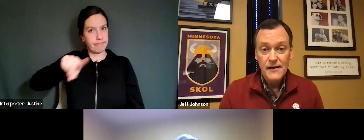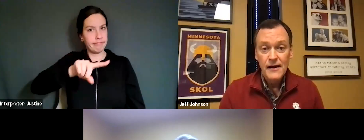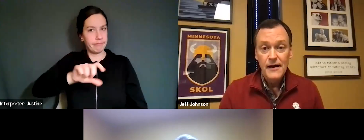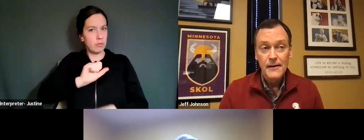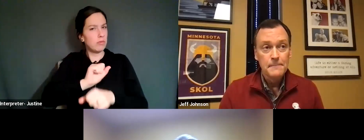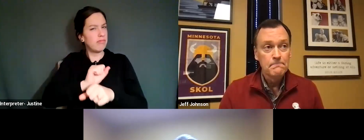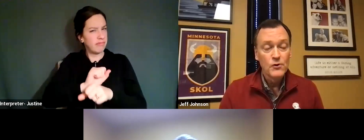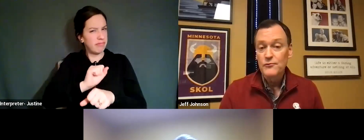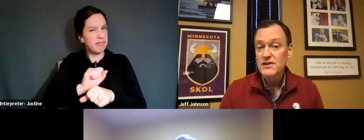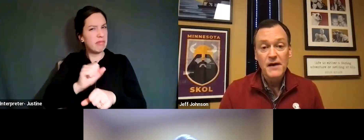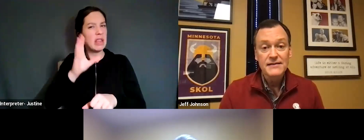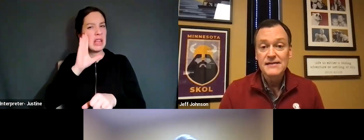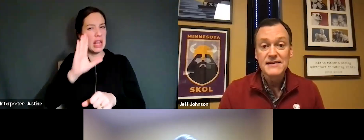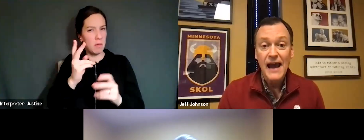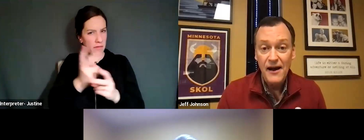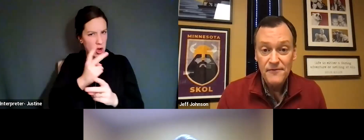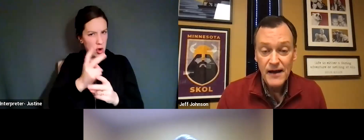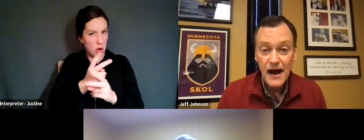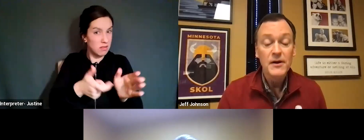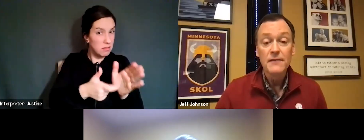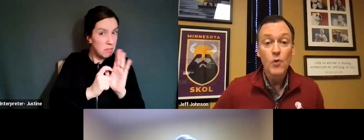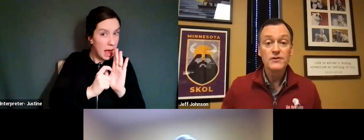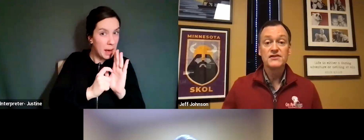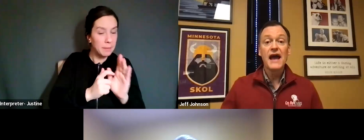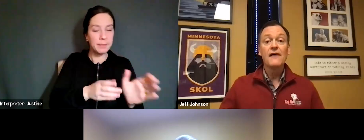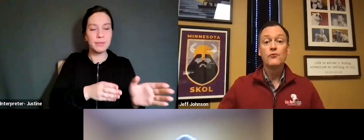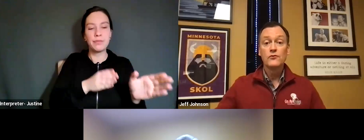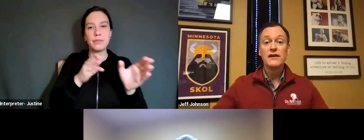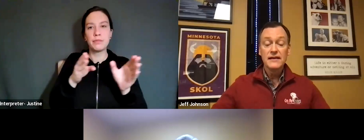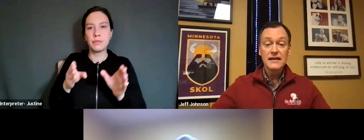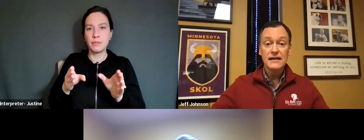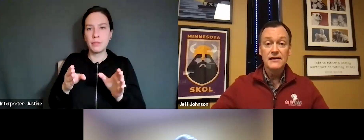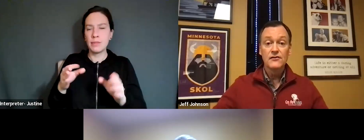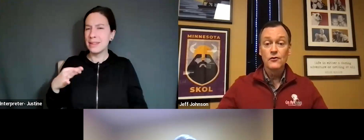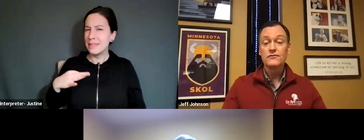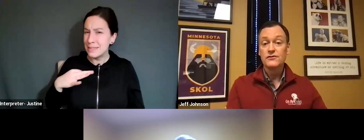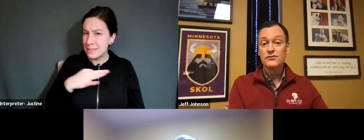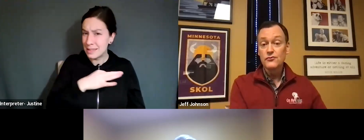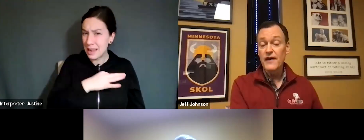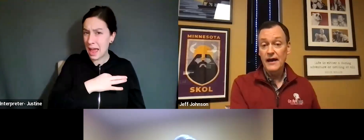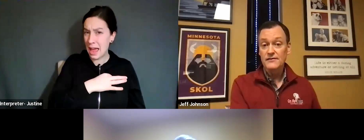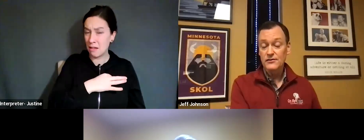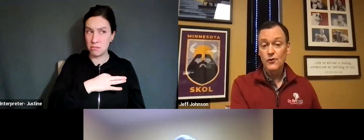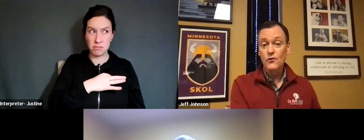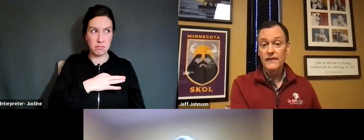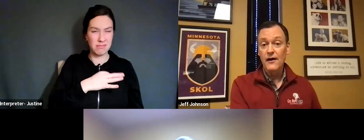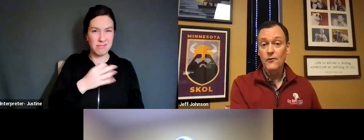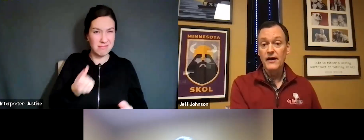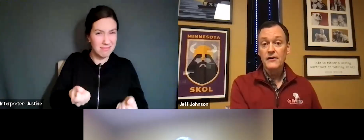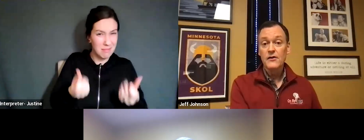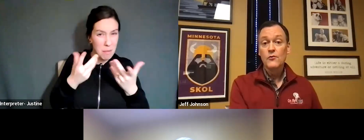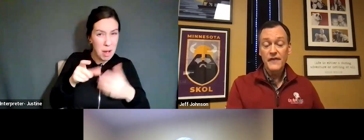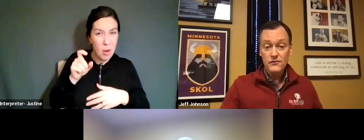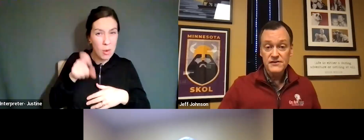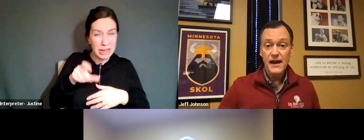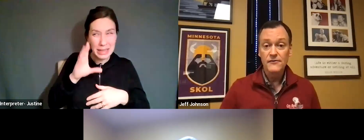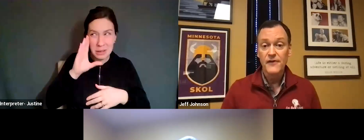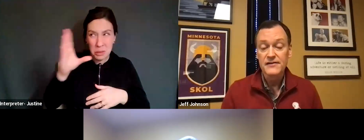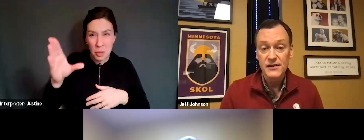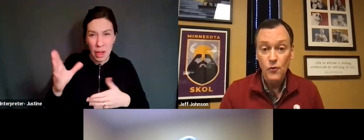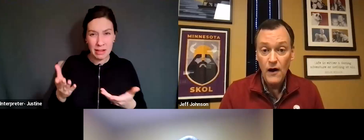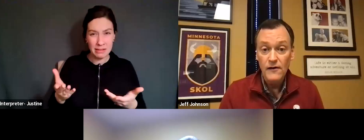there? With respect to staff, how many more staff would we need in order to do that, to grow in that way